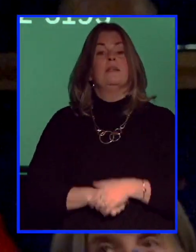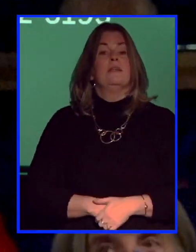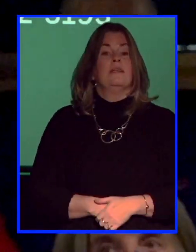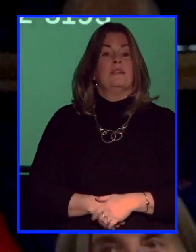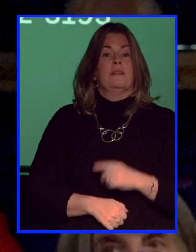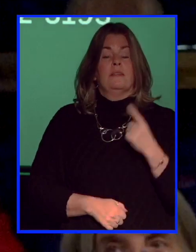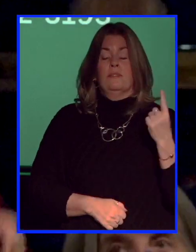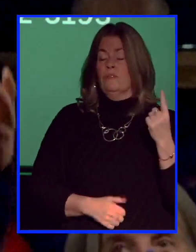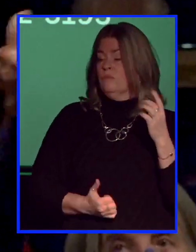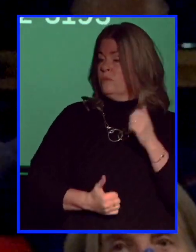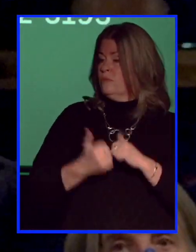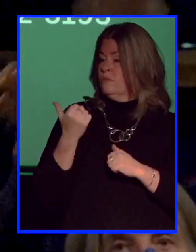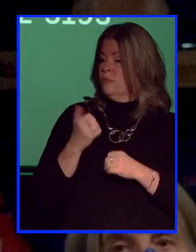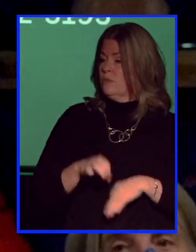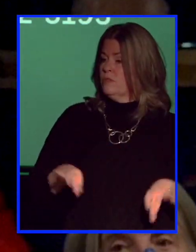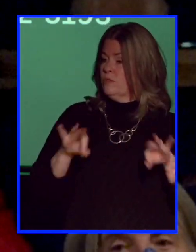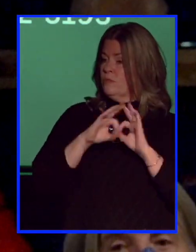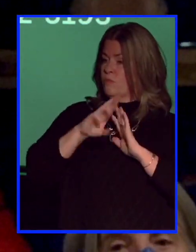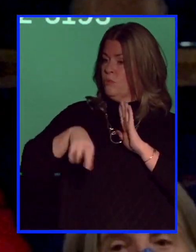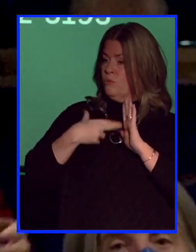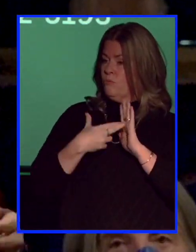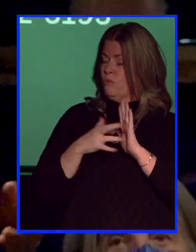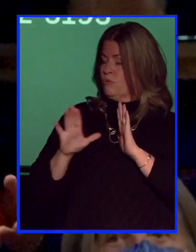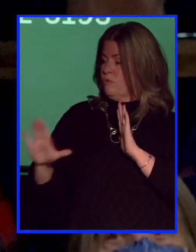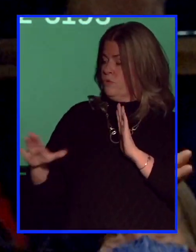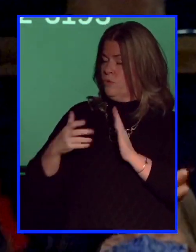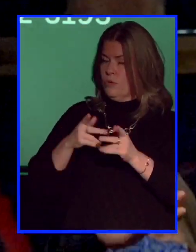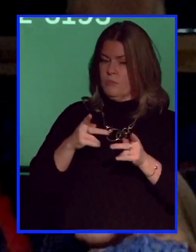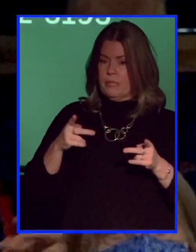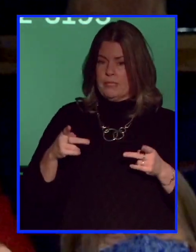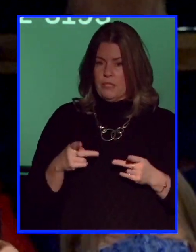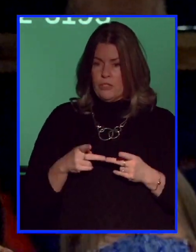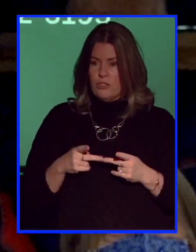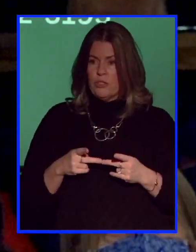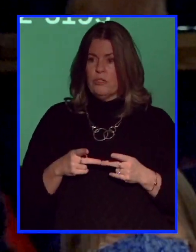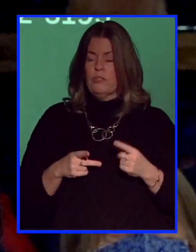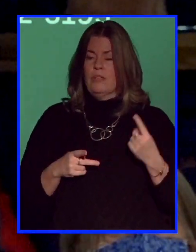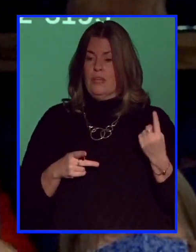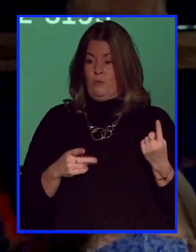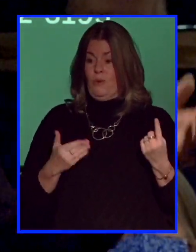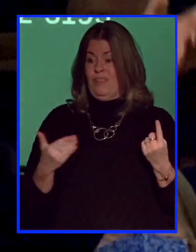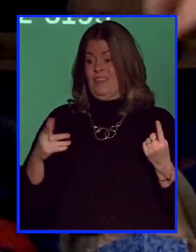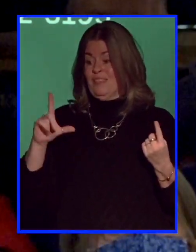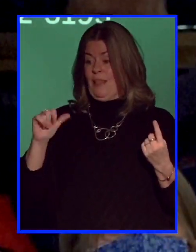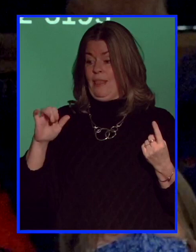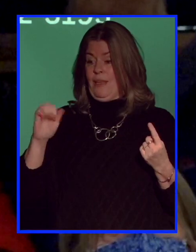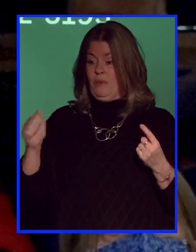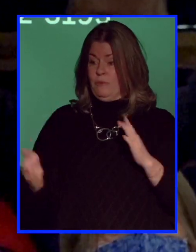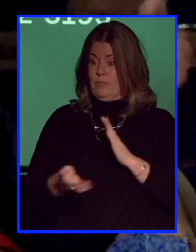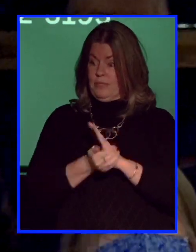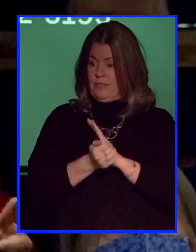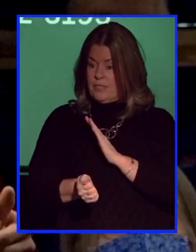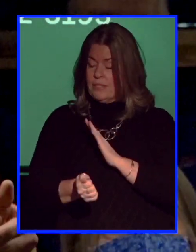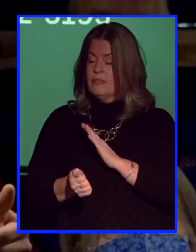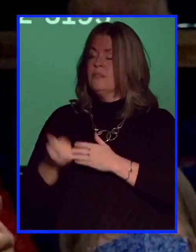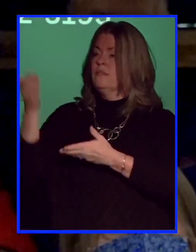most important roles of the position you're in now, and I think one of the things that Senator Leahy excelled in, was bringing